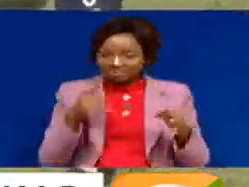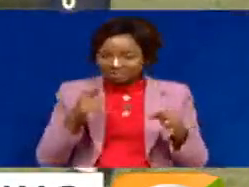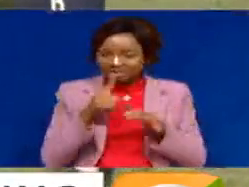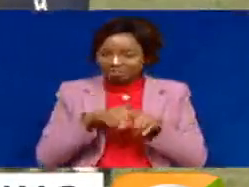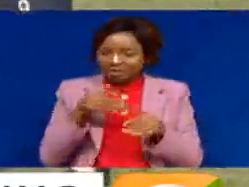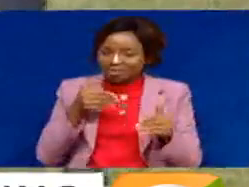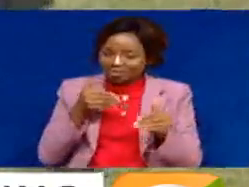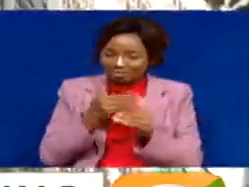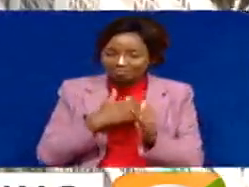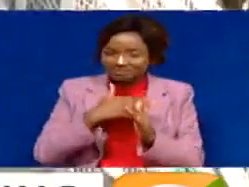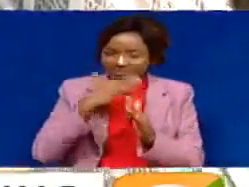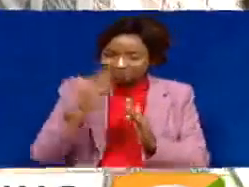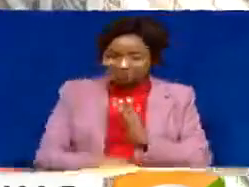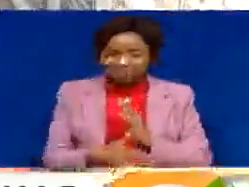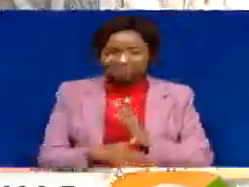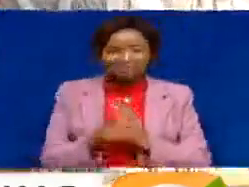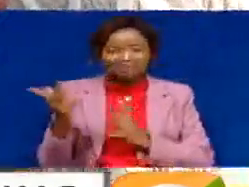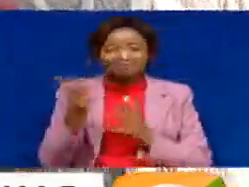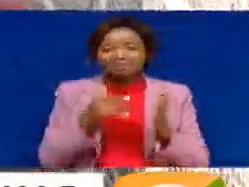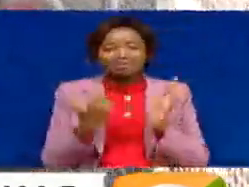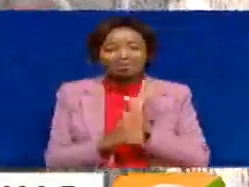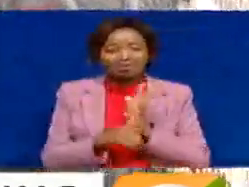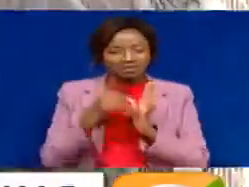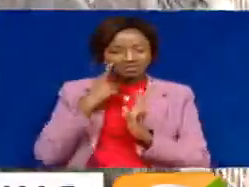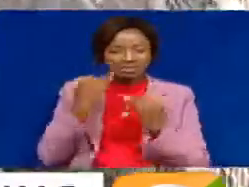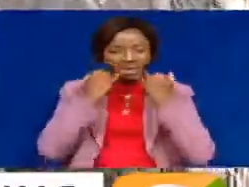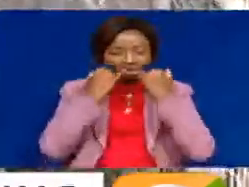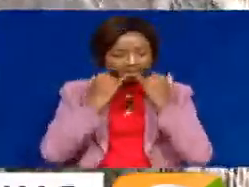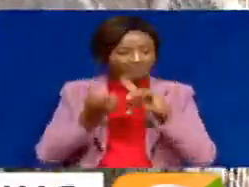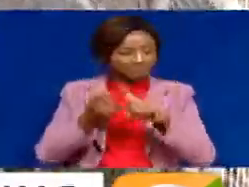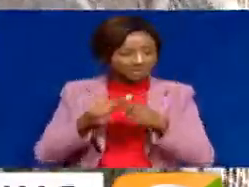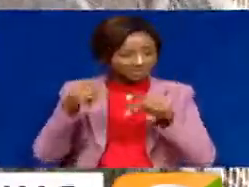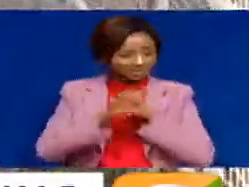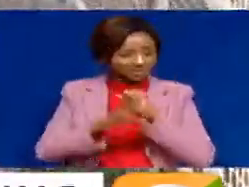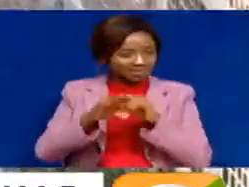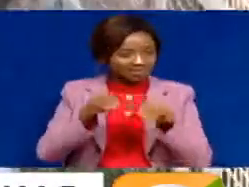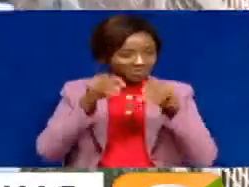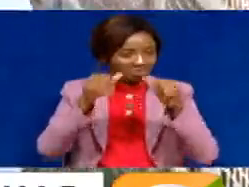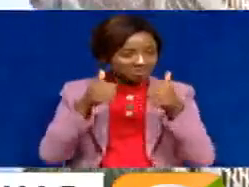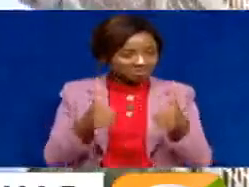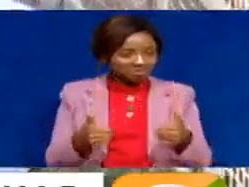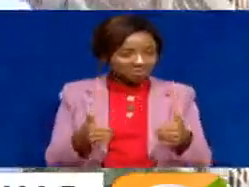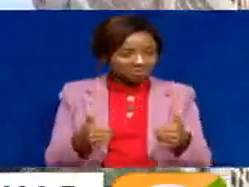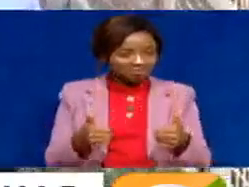of the barren draw had cast a dark shadow over referee standards in the country.